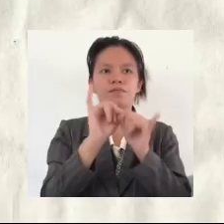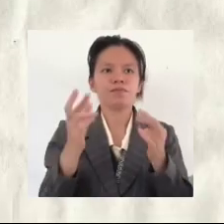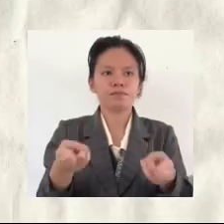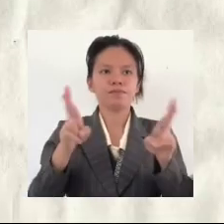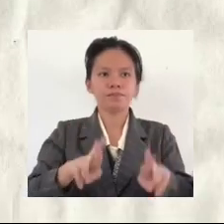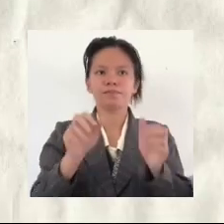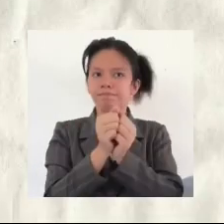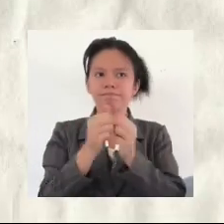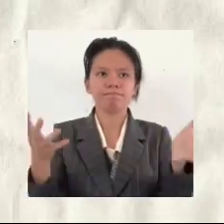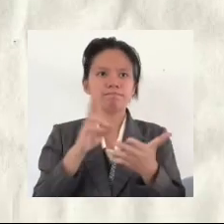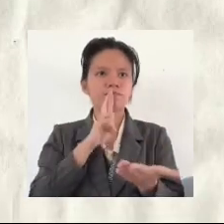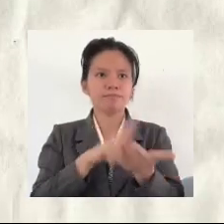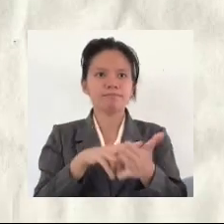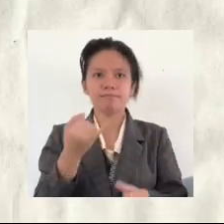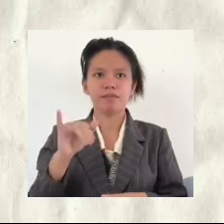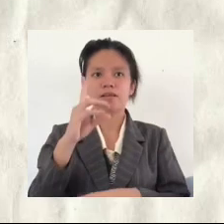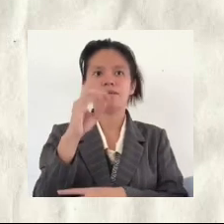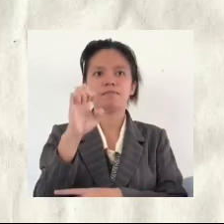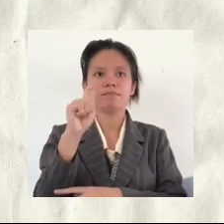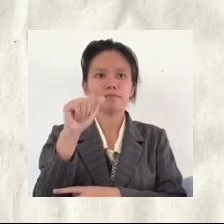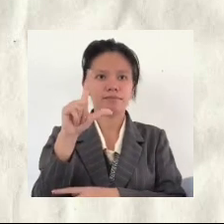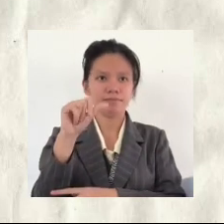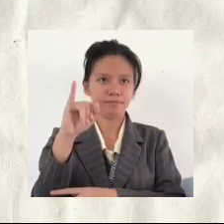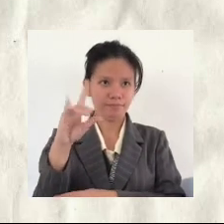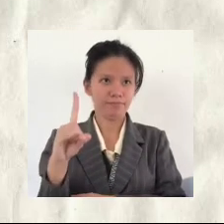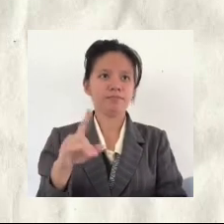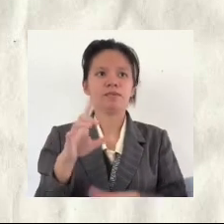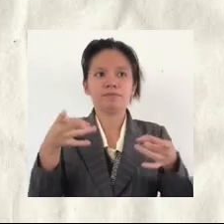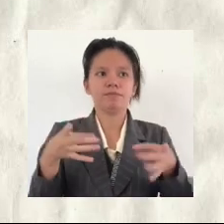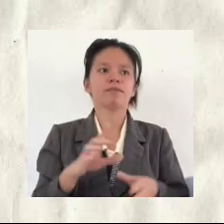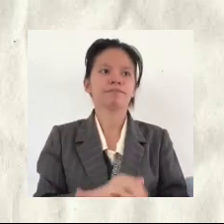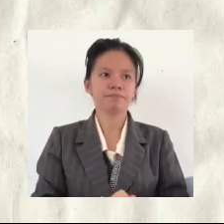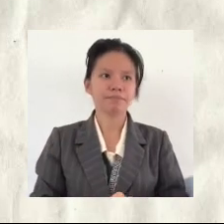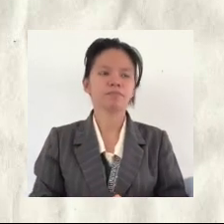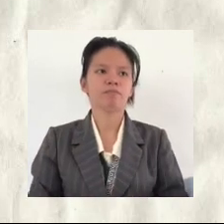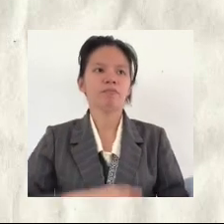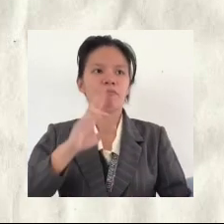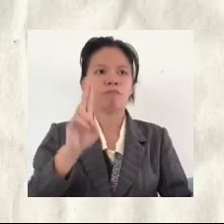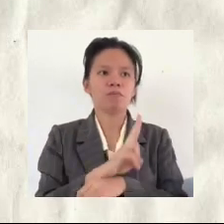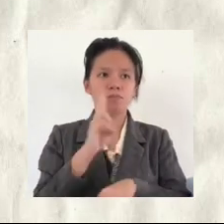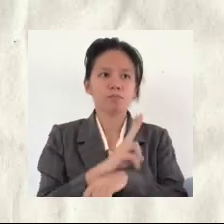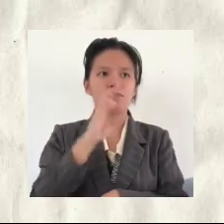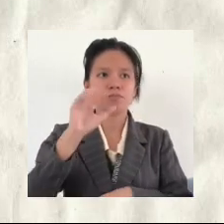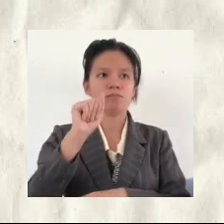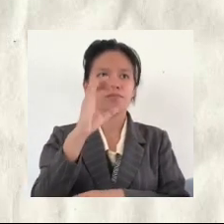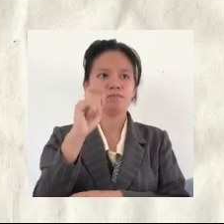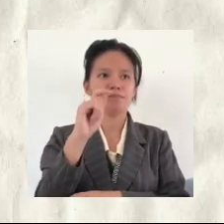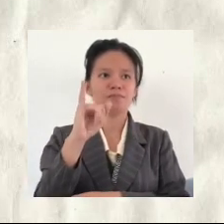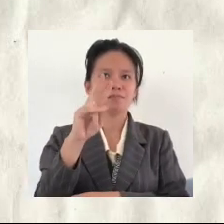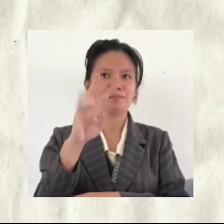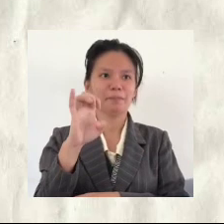The fifth general guidelines for writing the methodology section. Make sure that the information in your text and